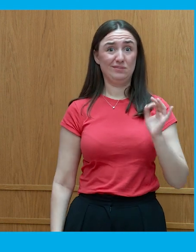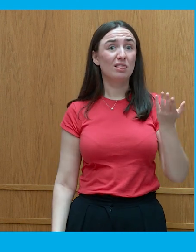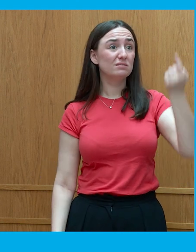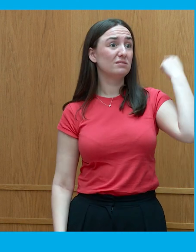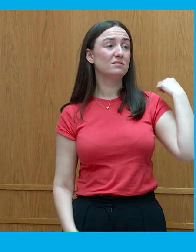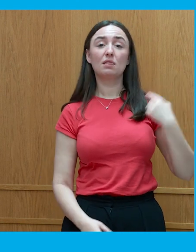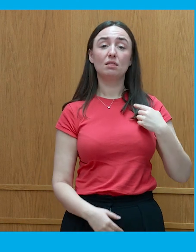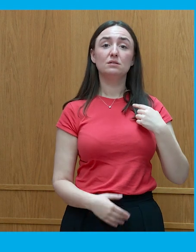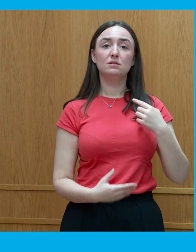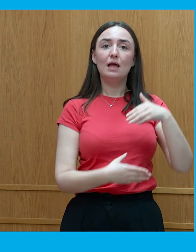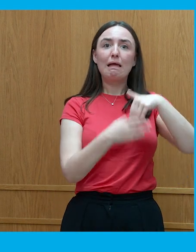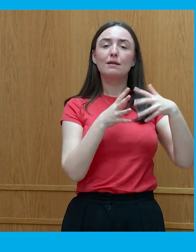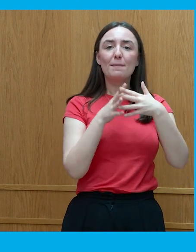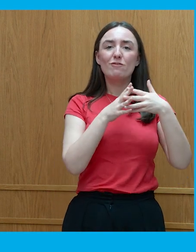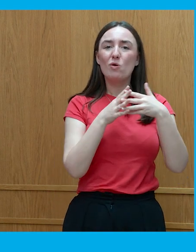the Republicans,